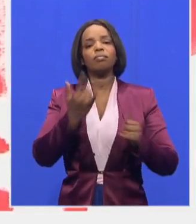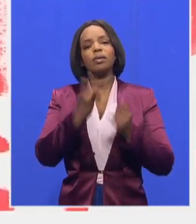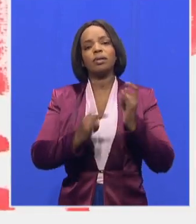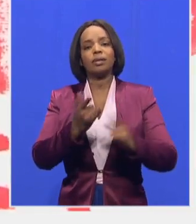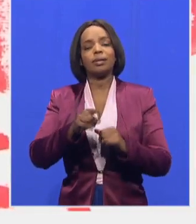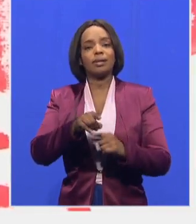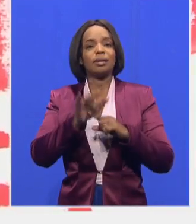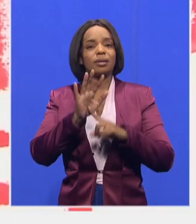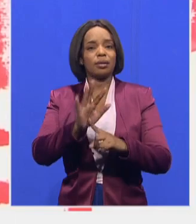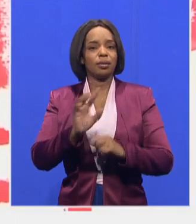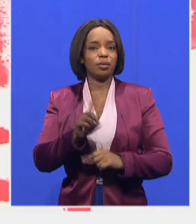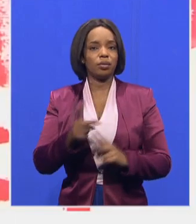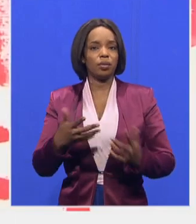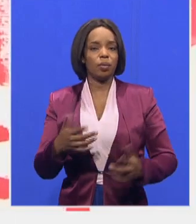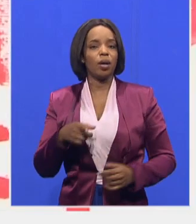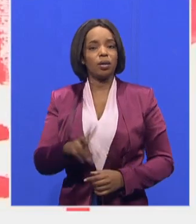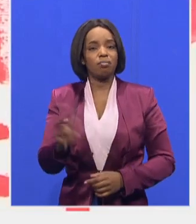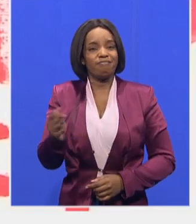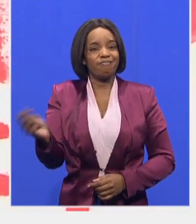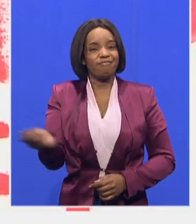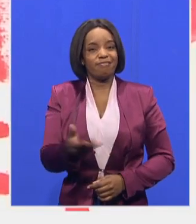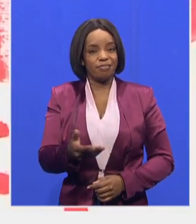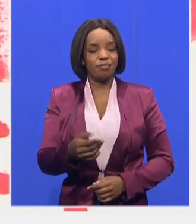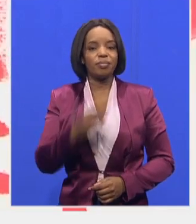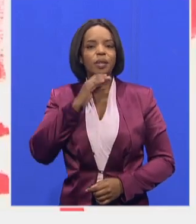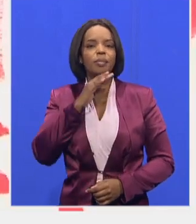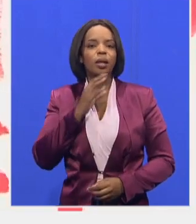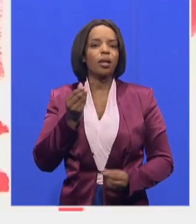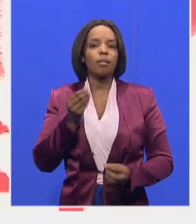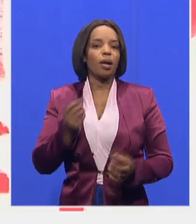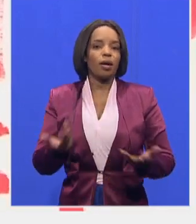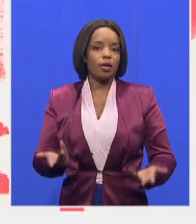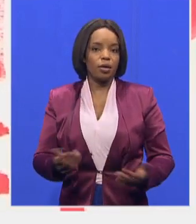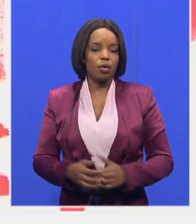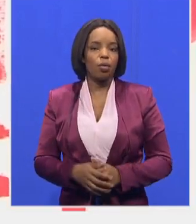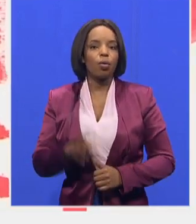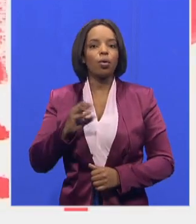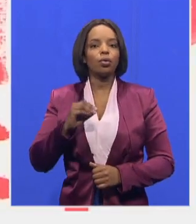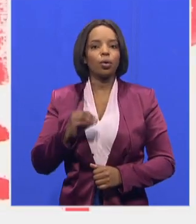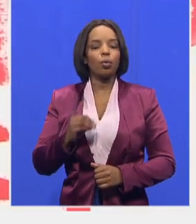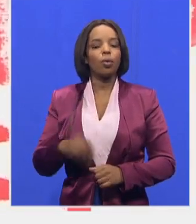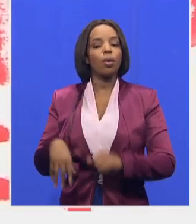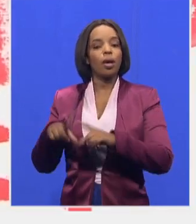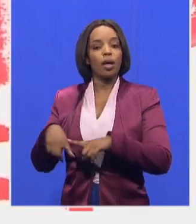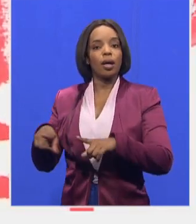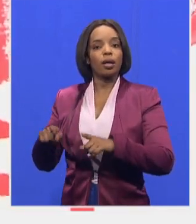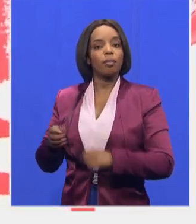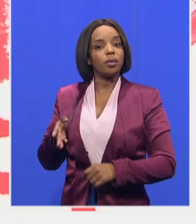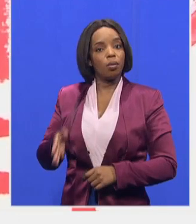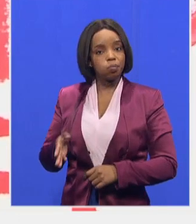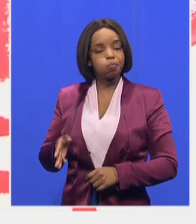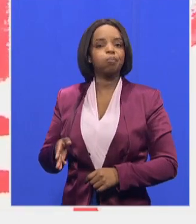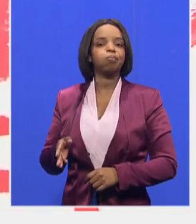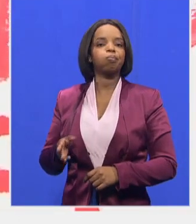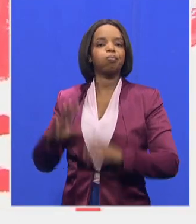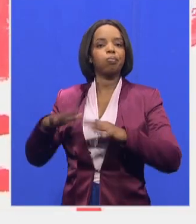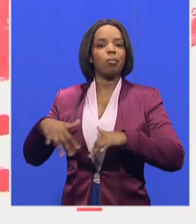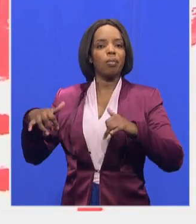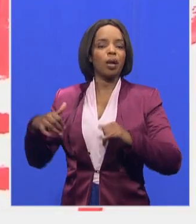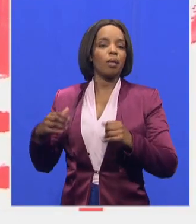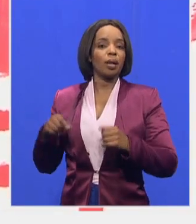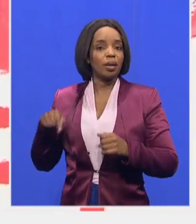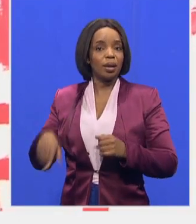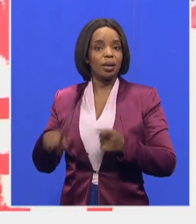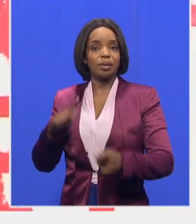that it's very expensive and they don't have the money for that. So Parliament is in Cape Town for the time being. There's not much we can do with that. It requires